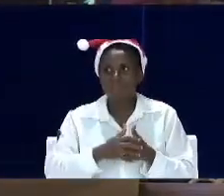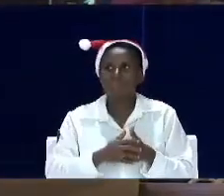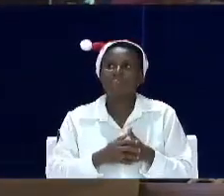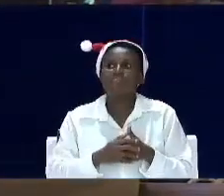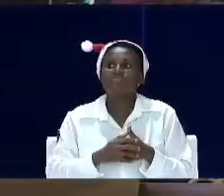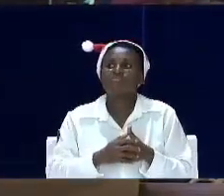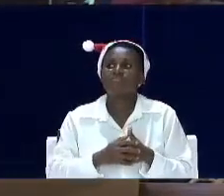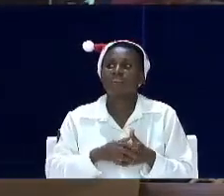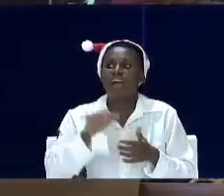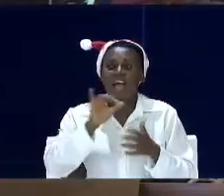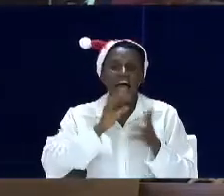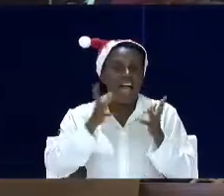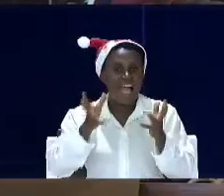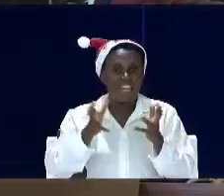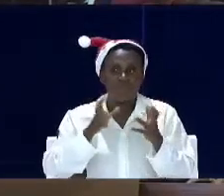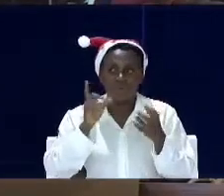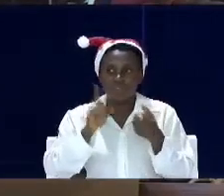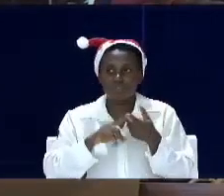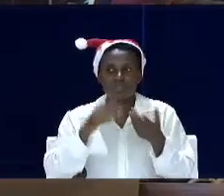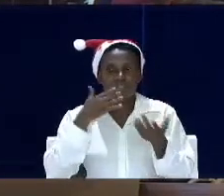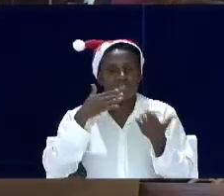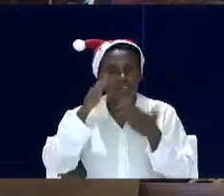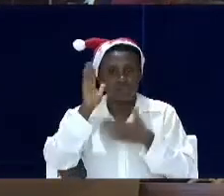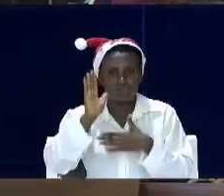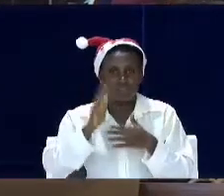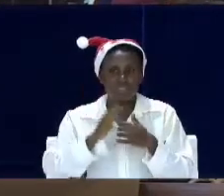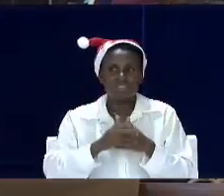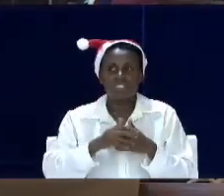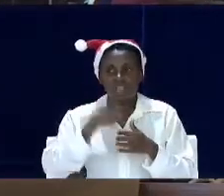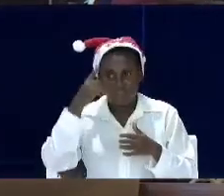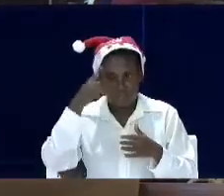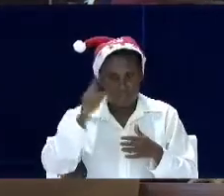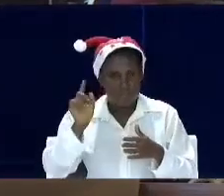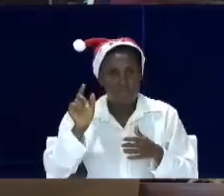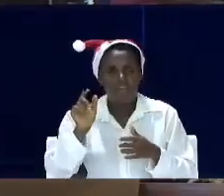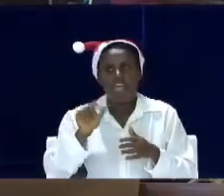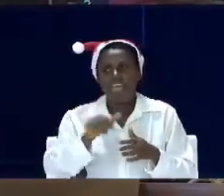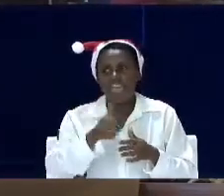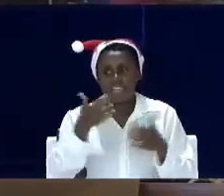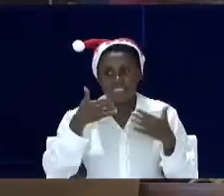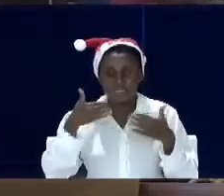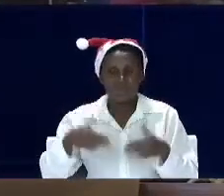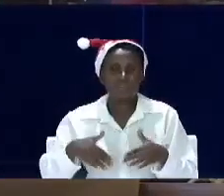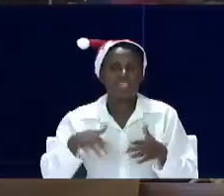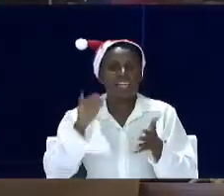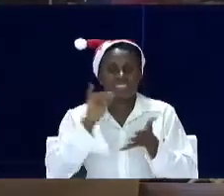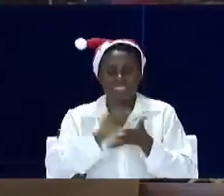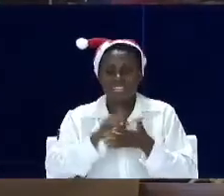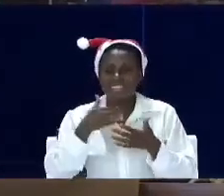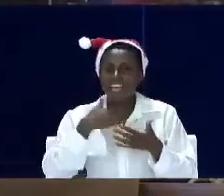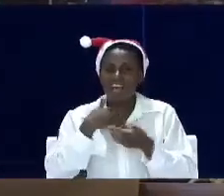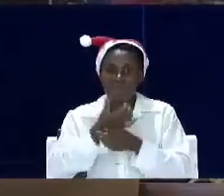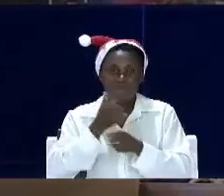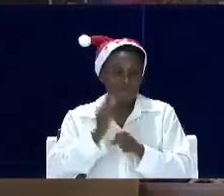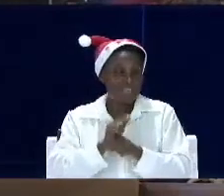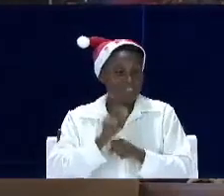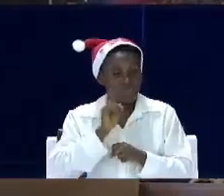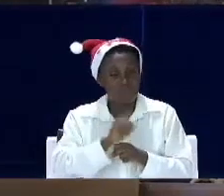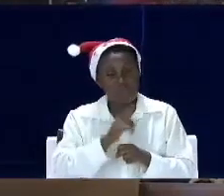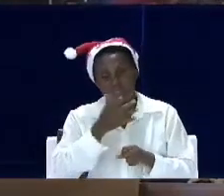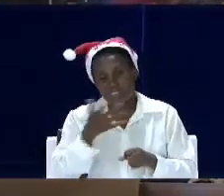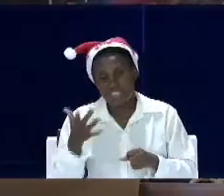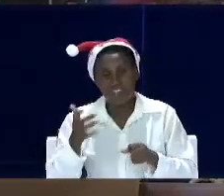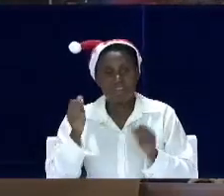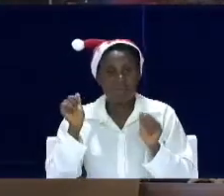I want to thank God for everybody that has made one thing or the other possible here.